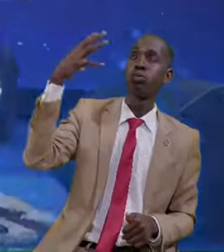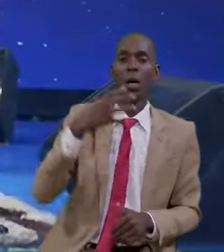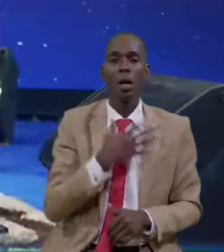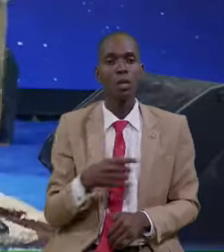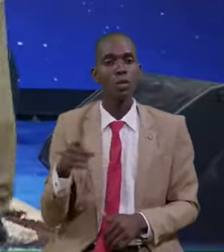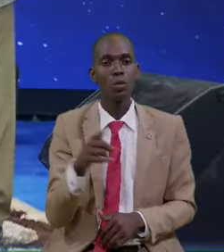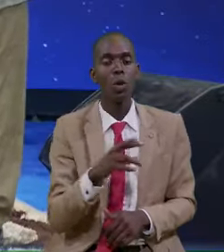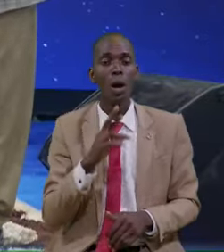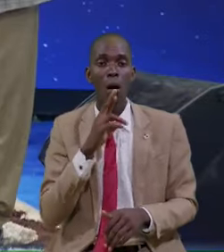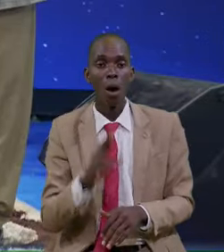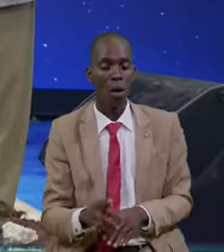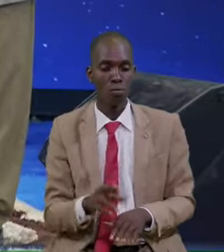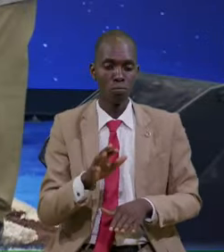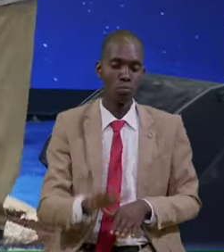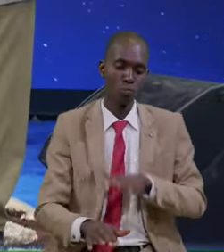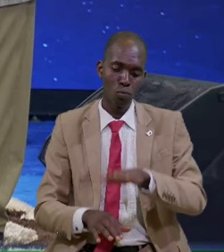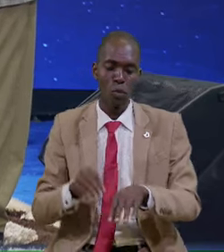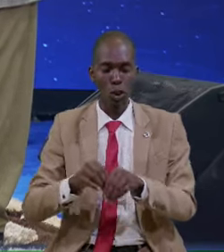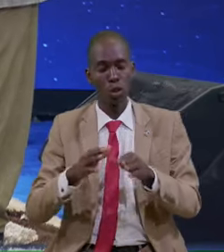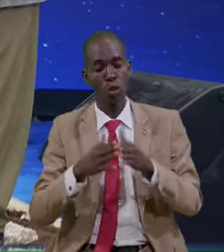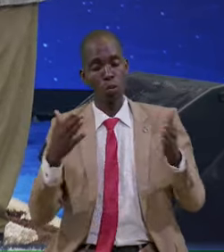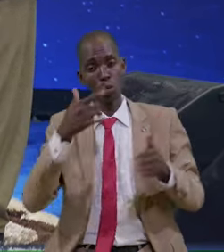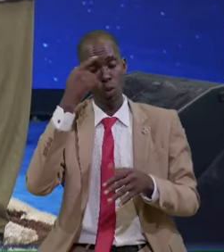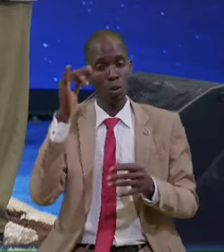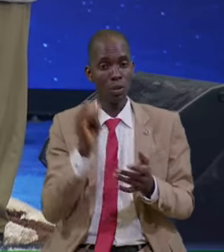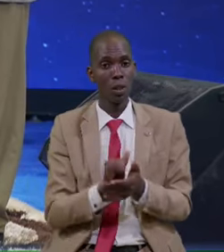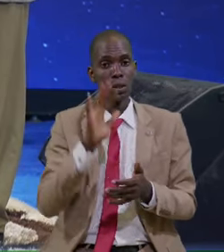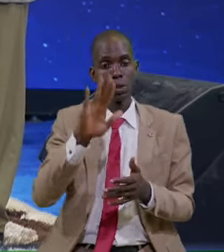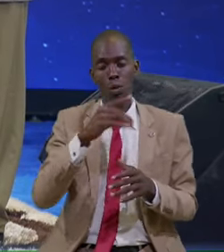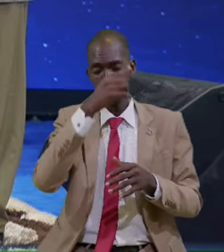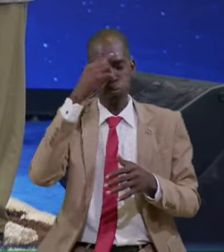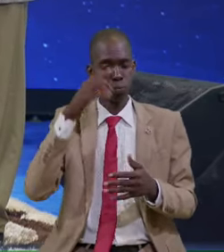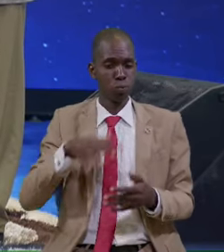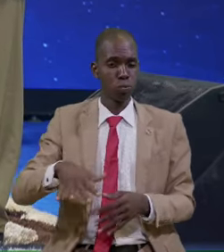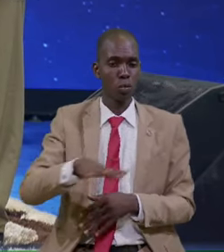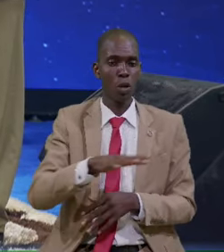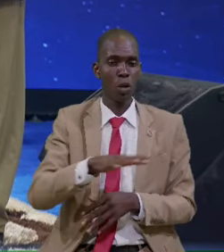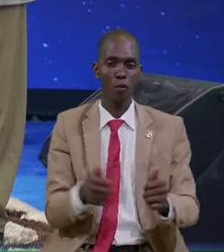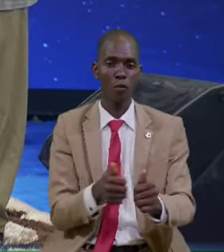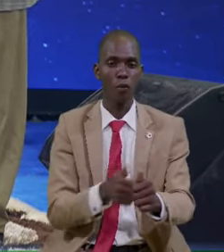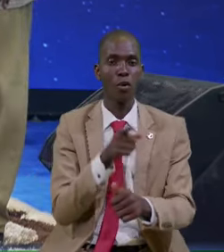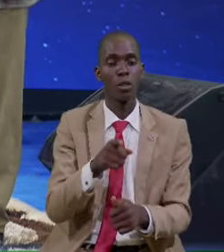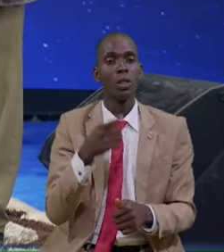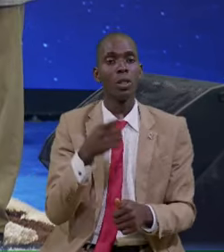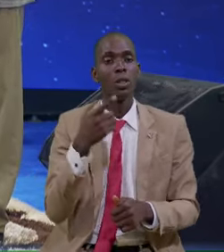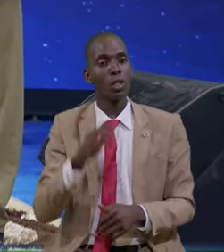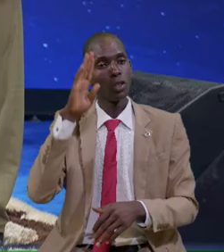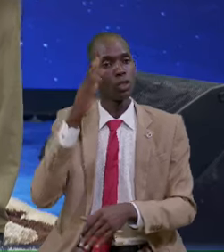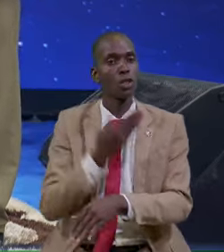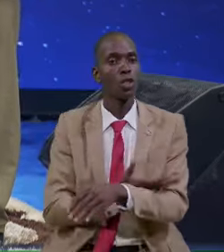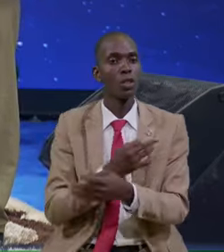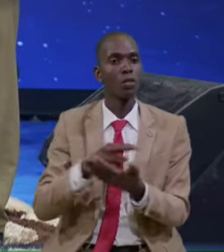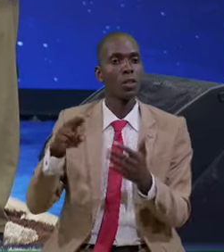open. Because of that, your shadow will be following after the Son of Righteousness with healing in his